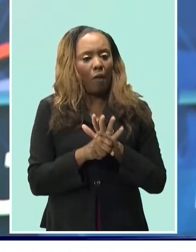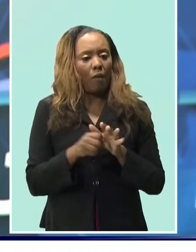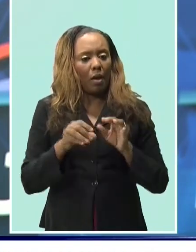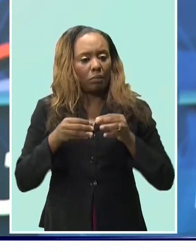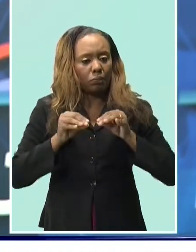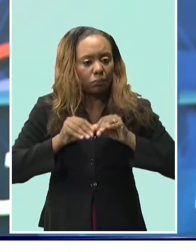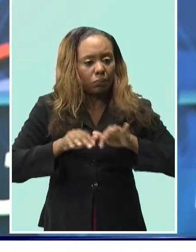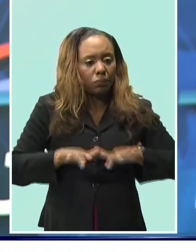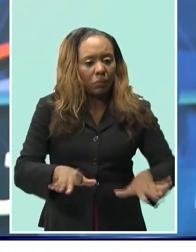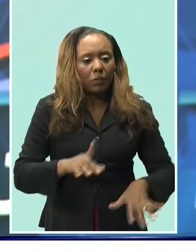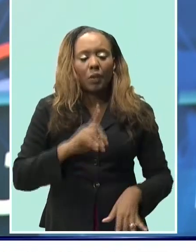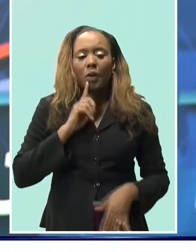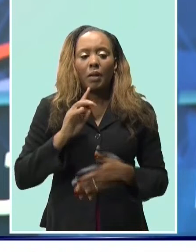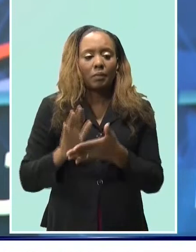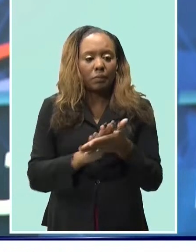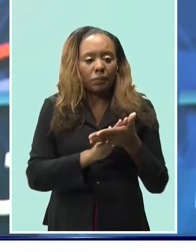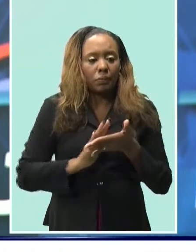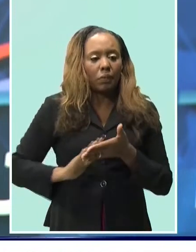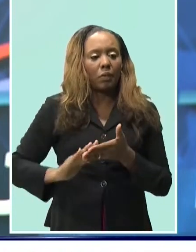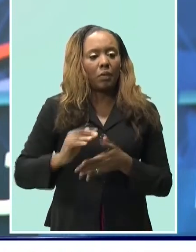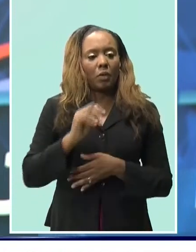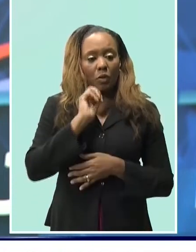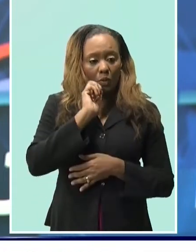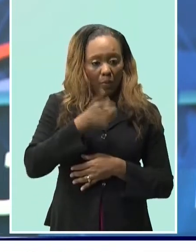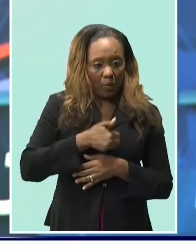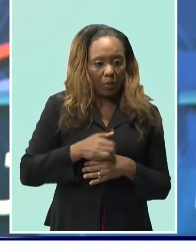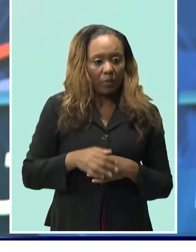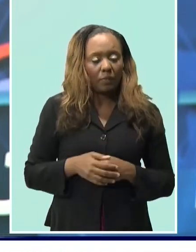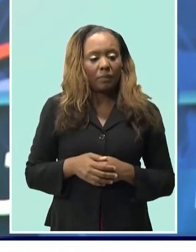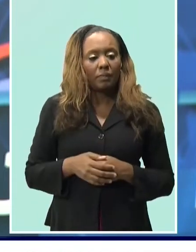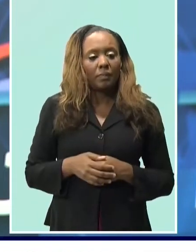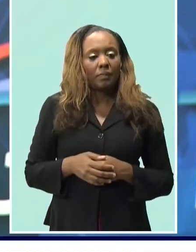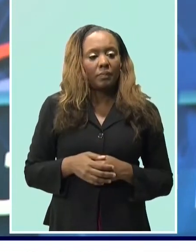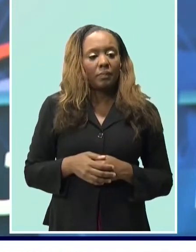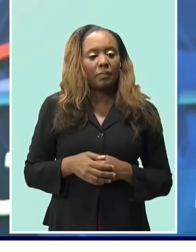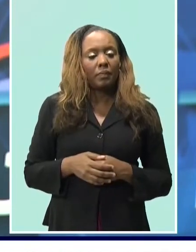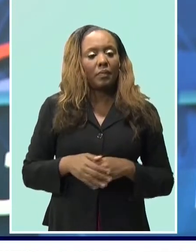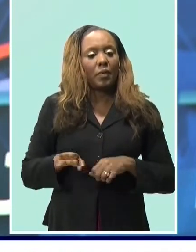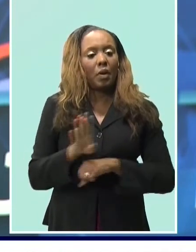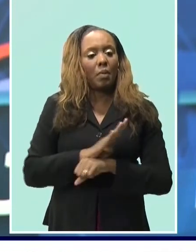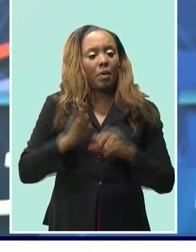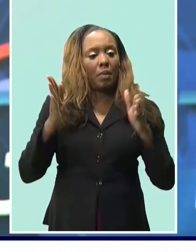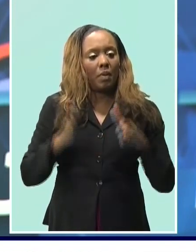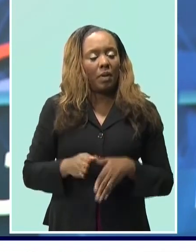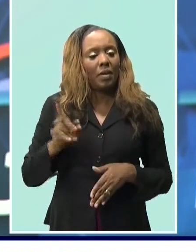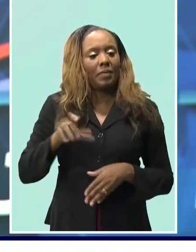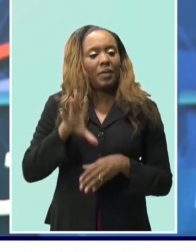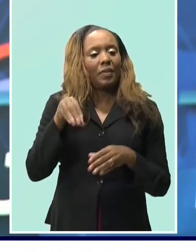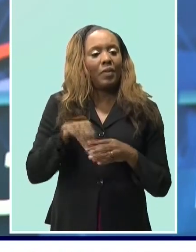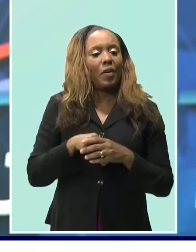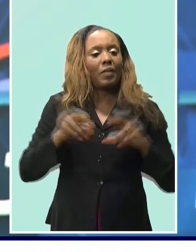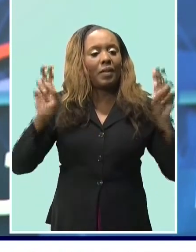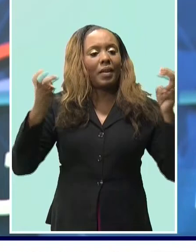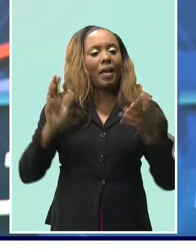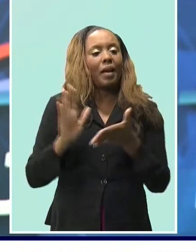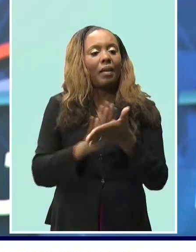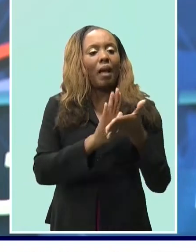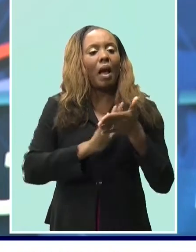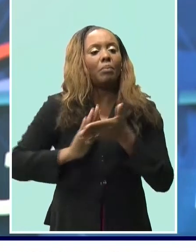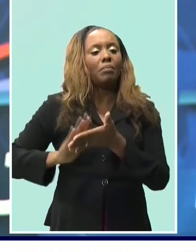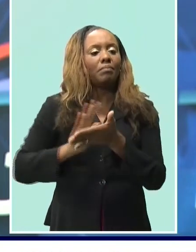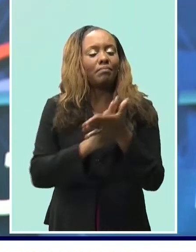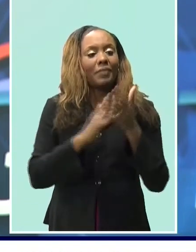in Barbados is being recognized and celebrated tomorrow. And Barbadians are invited to take part in CLAP